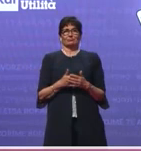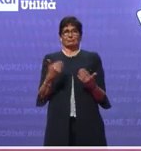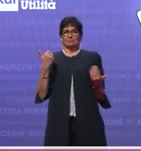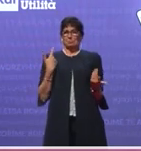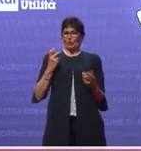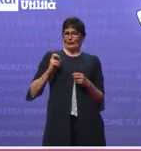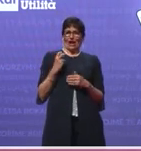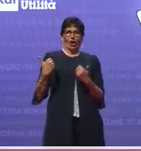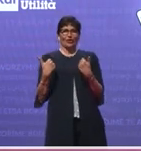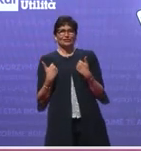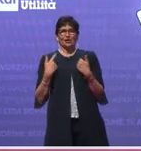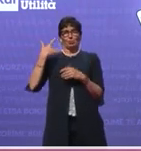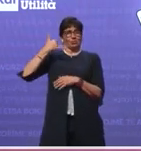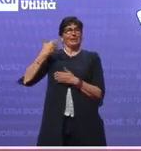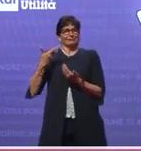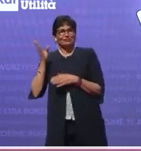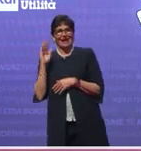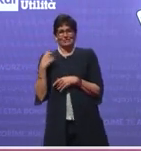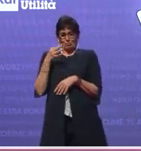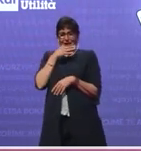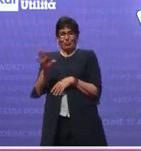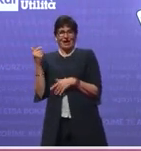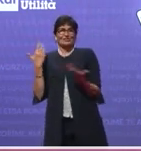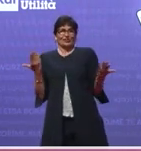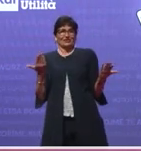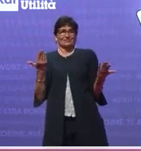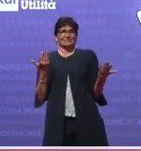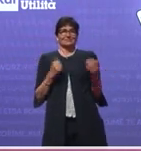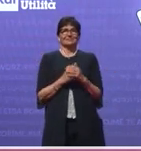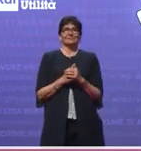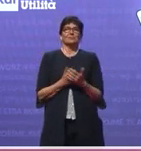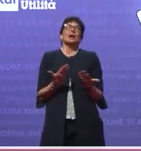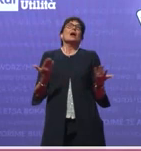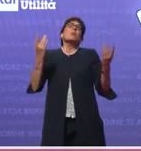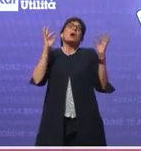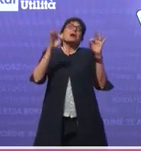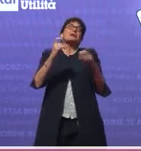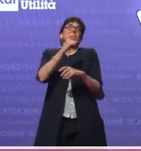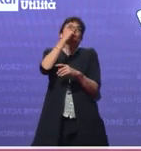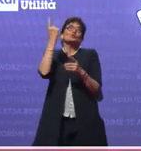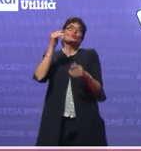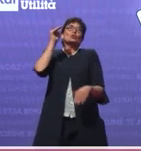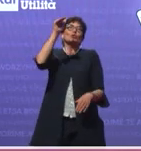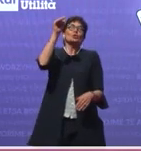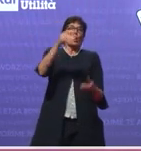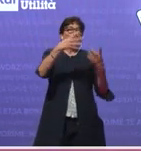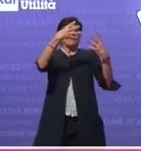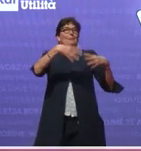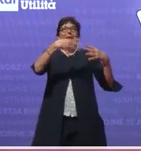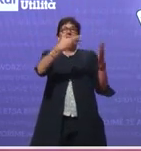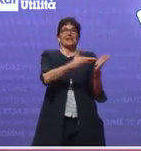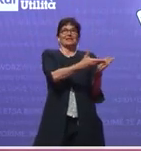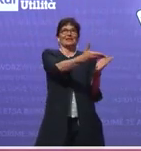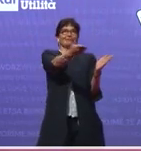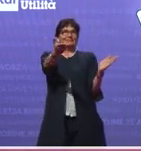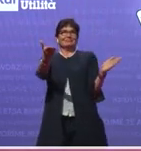smarter. But there may come a day where these machines are